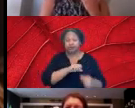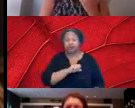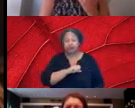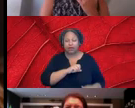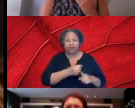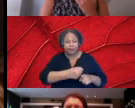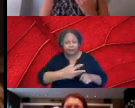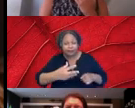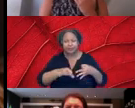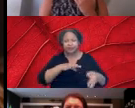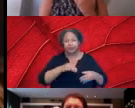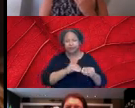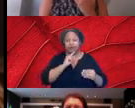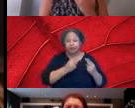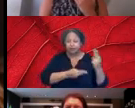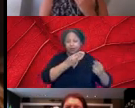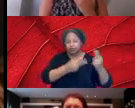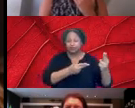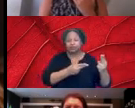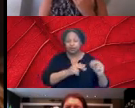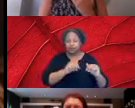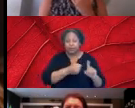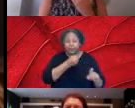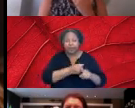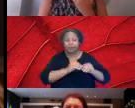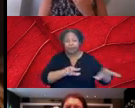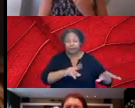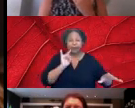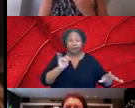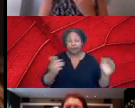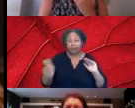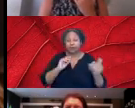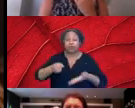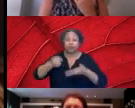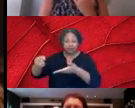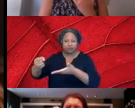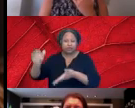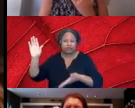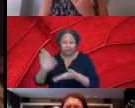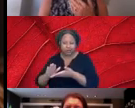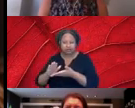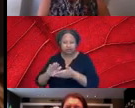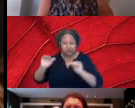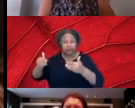more, I think, in a nomination and a self-nomination than you would do in a grant.